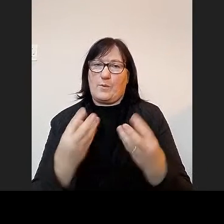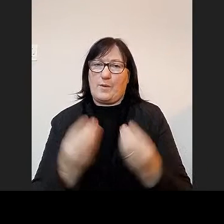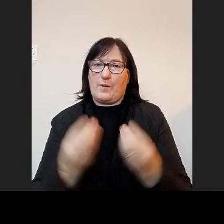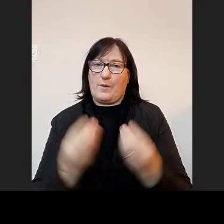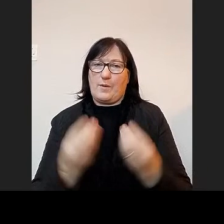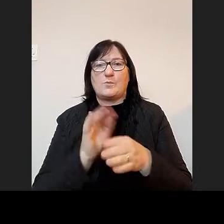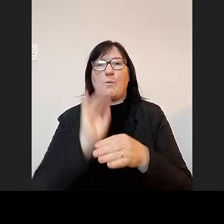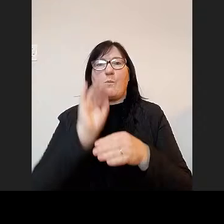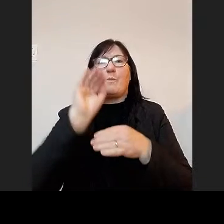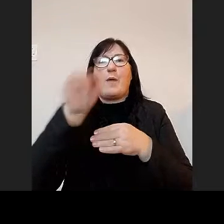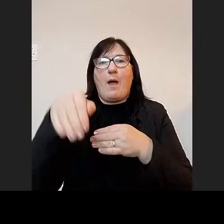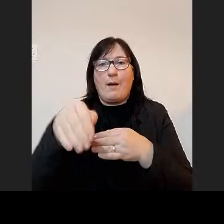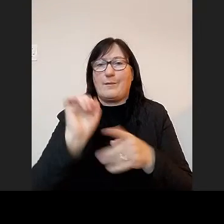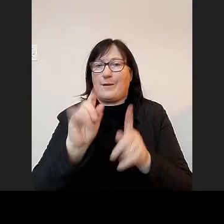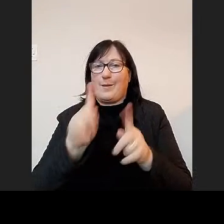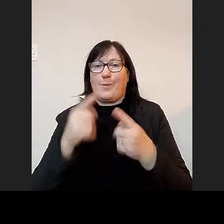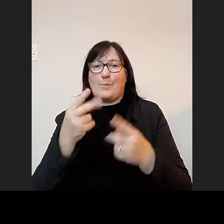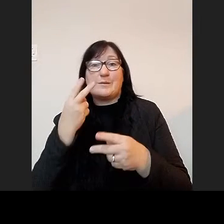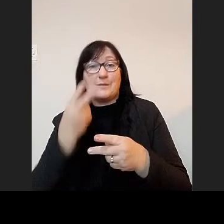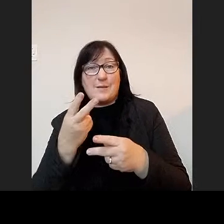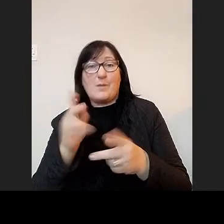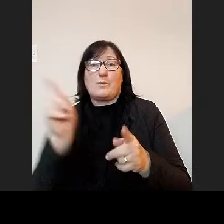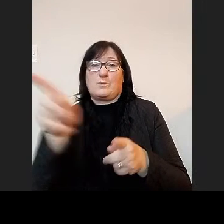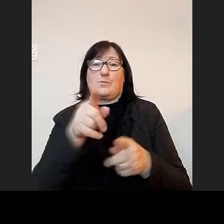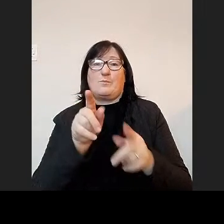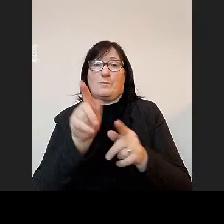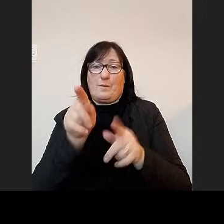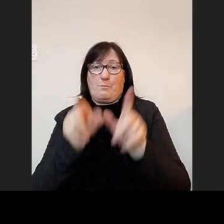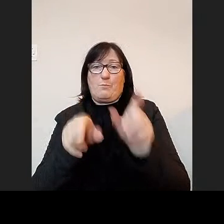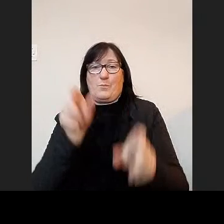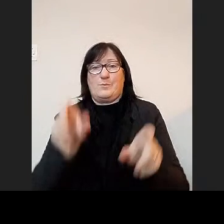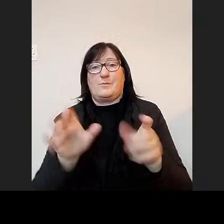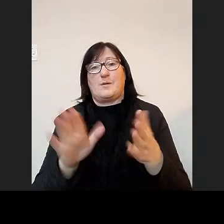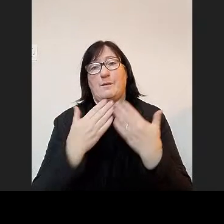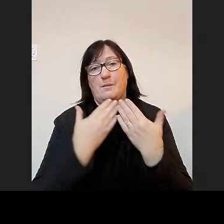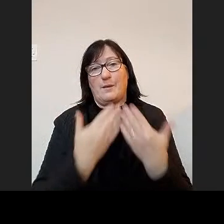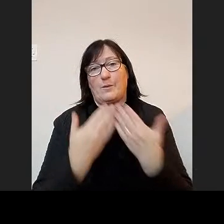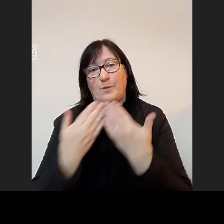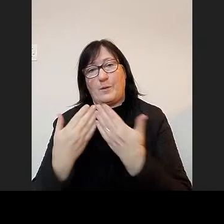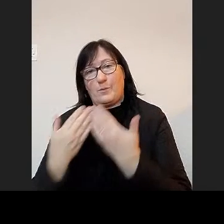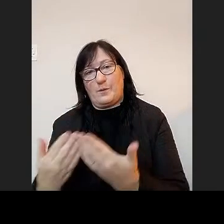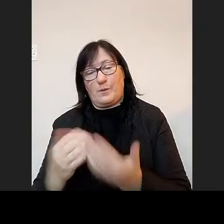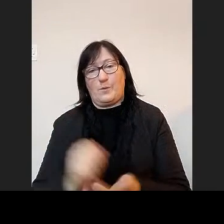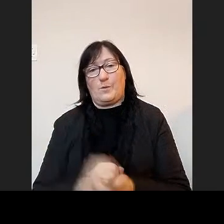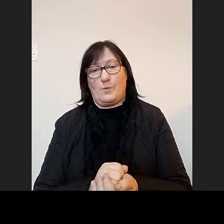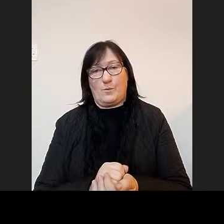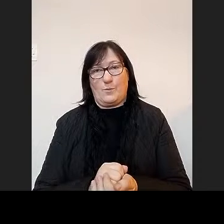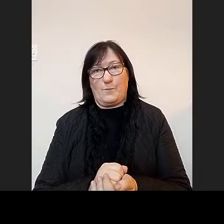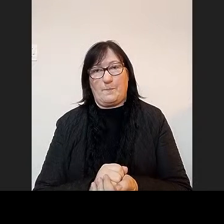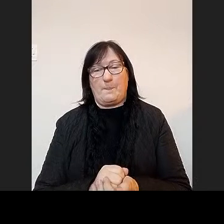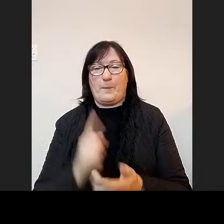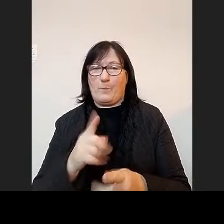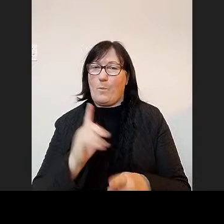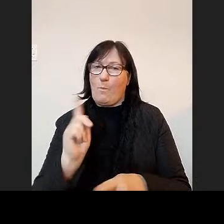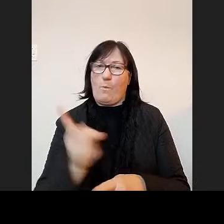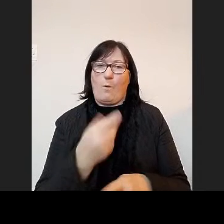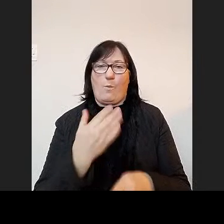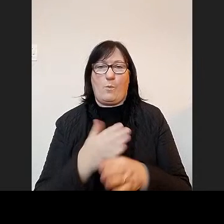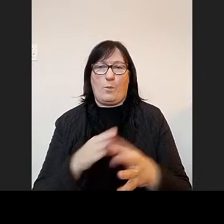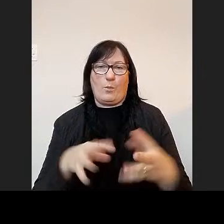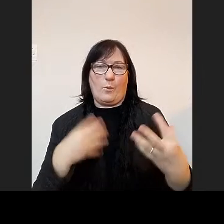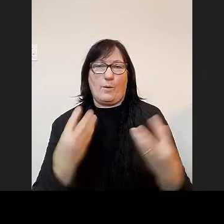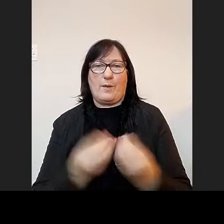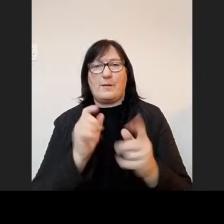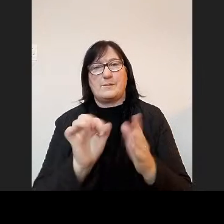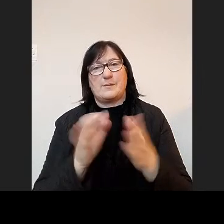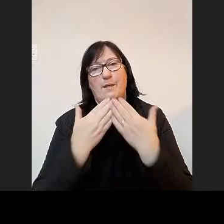in making this webinar possible. I really want to say this was a collaborative effort. I thank you. Over